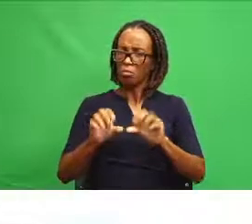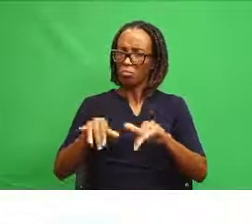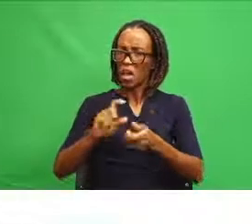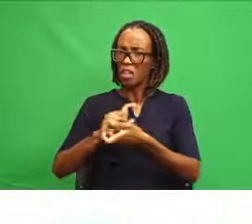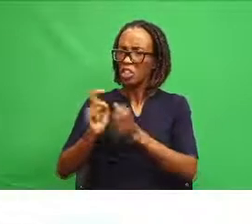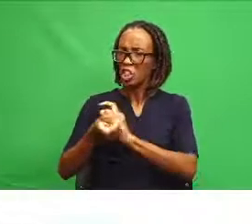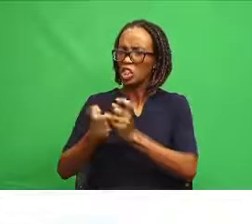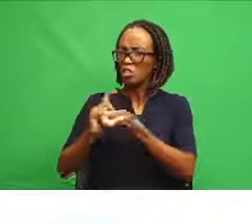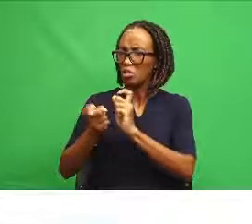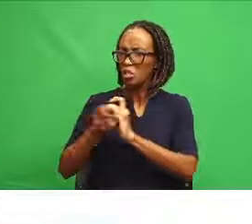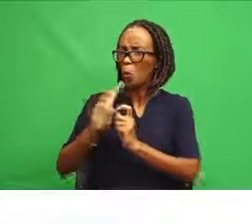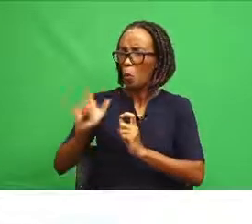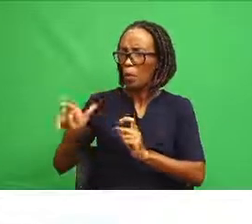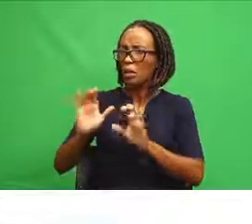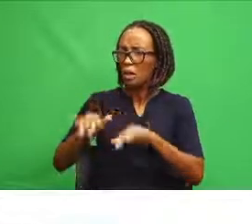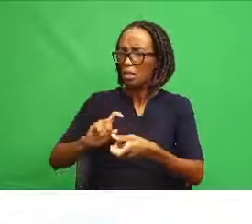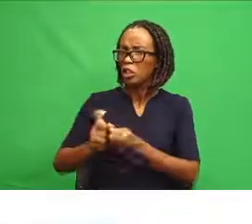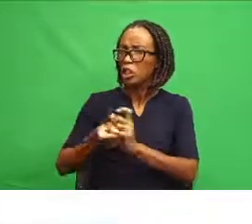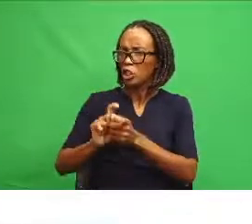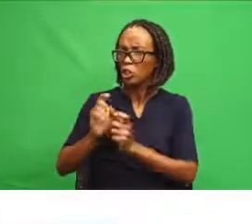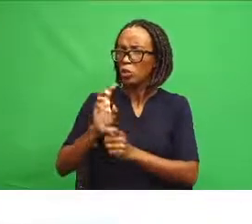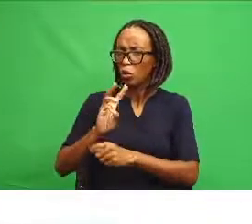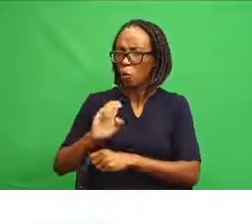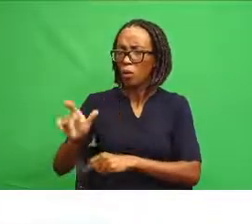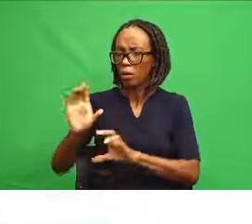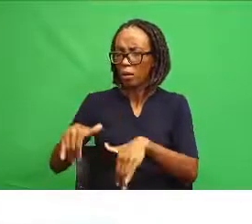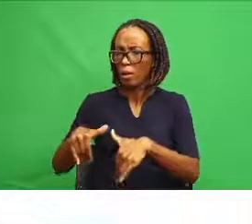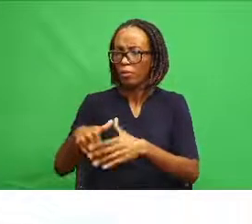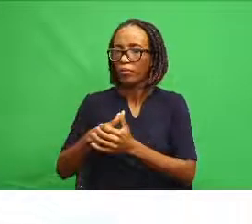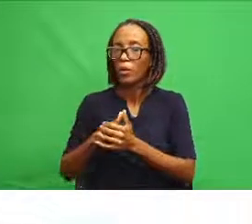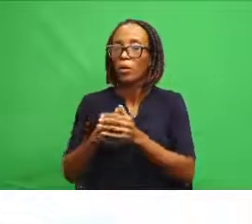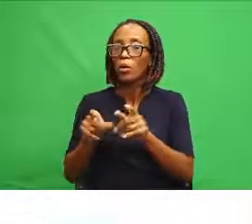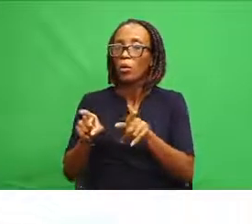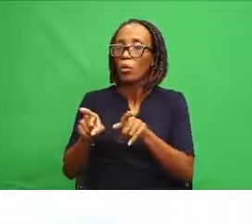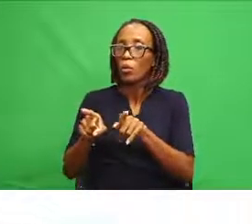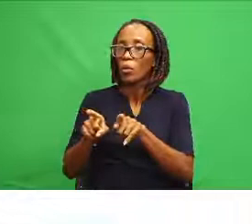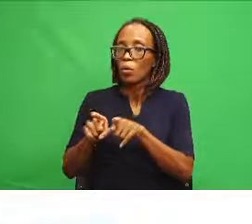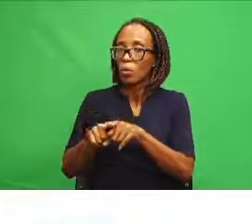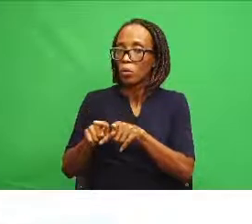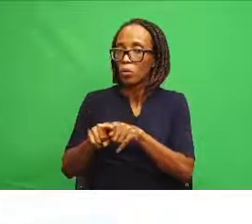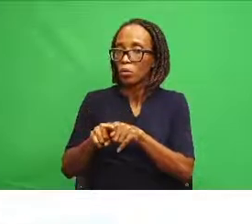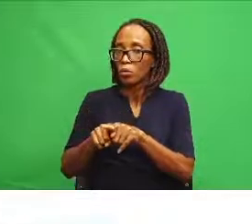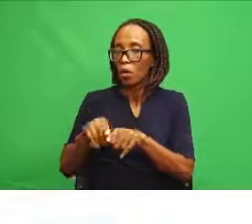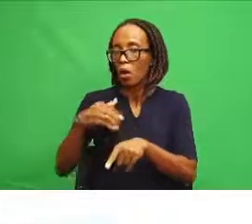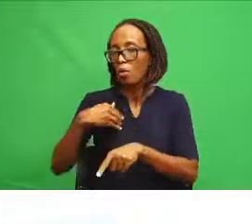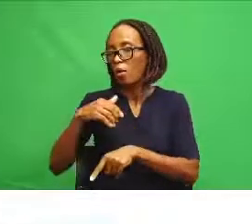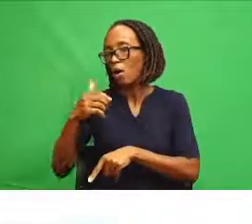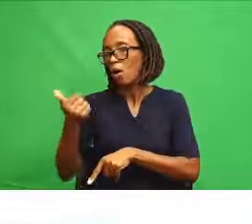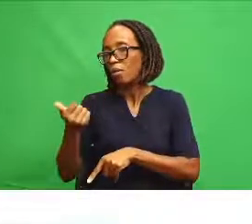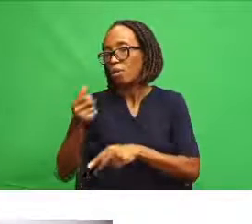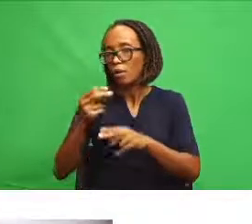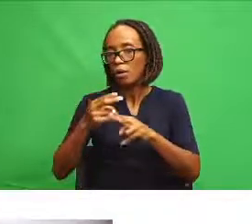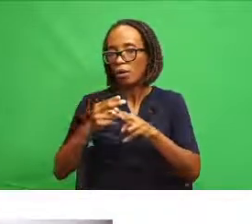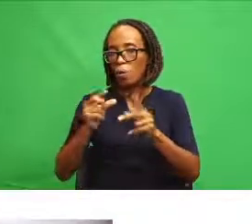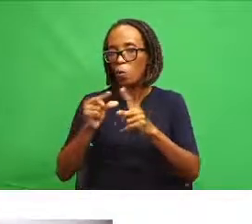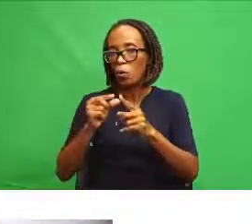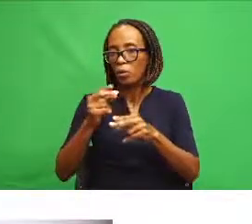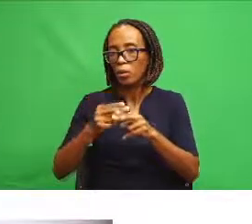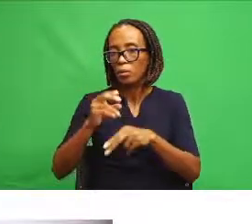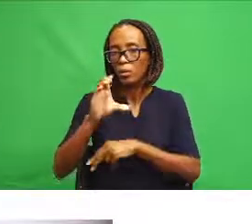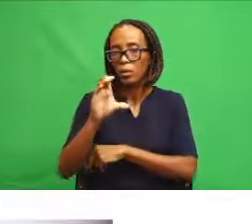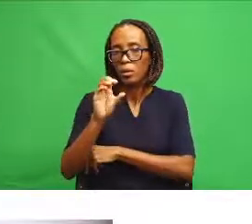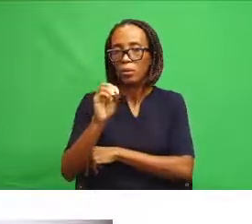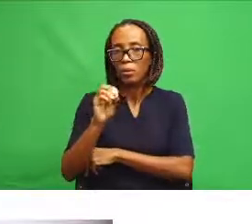can always change your will, and you can do what they call a codicil to a will. If it is that,